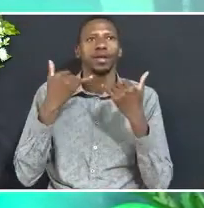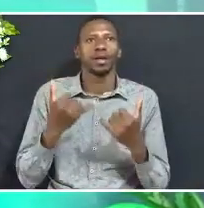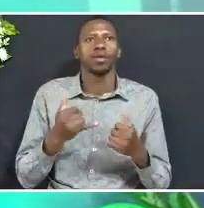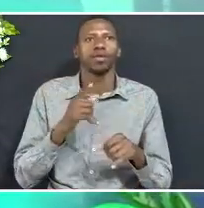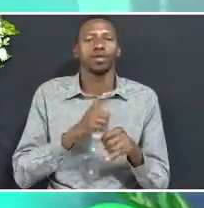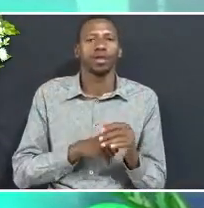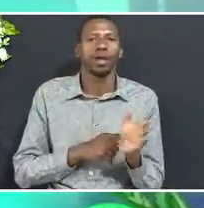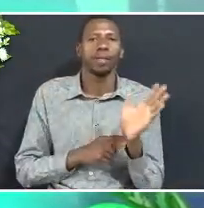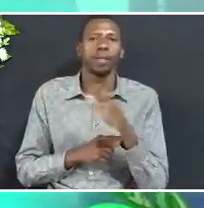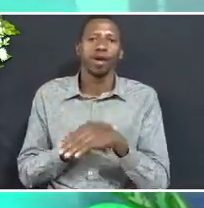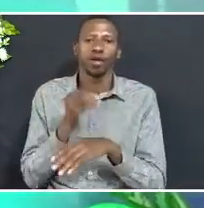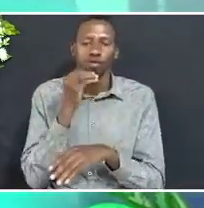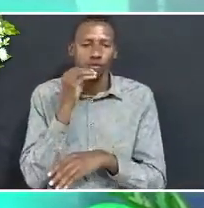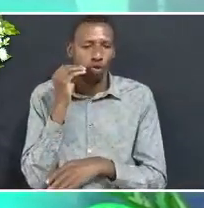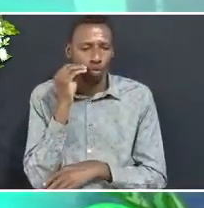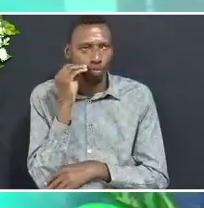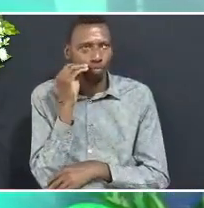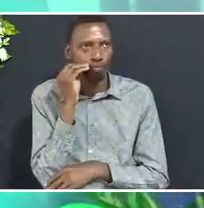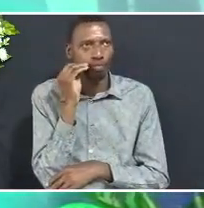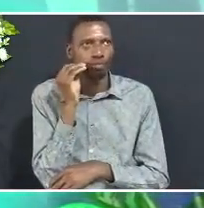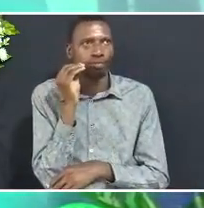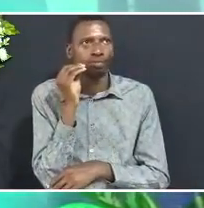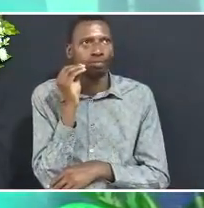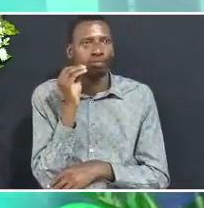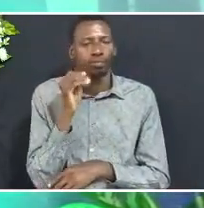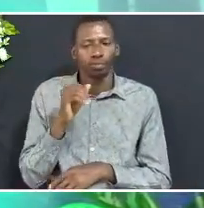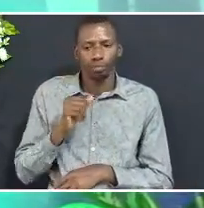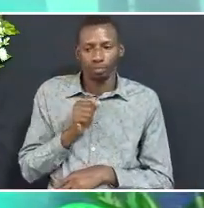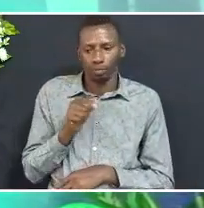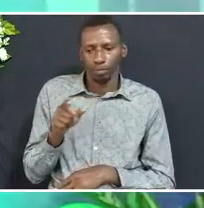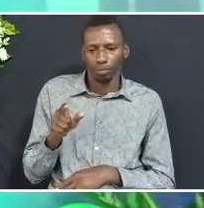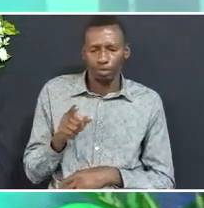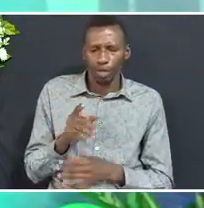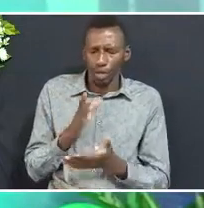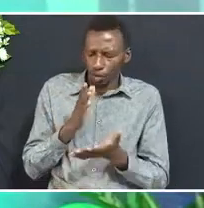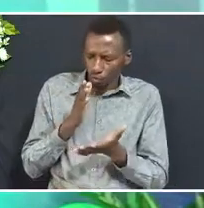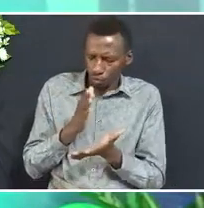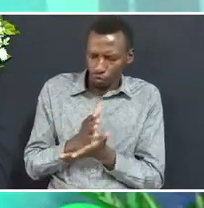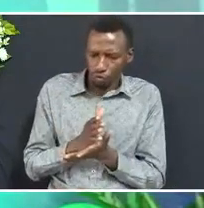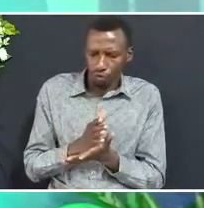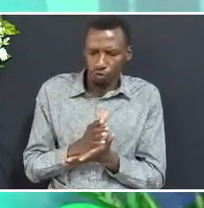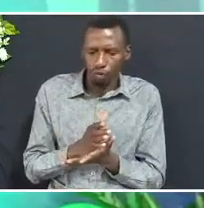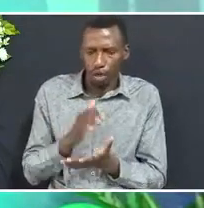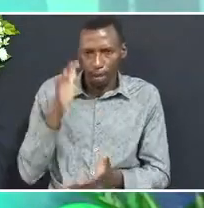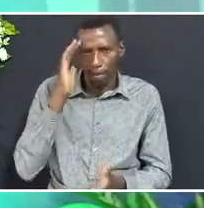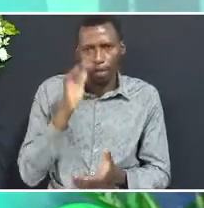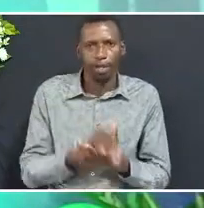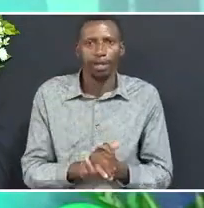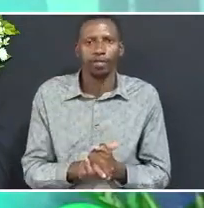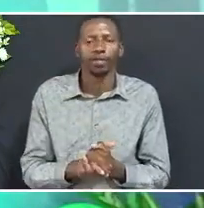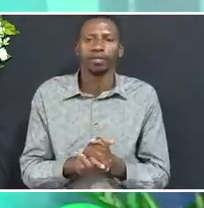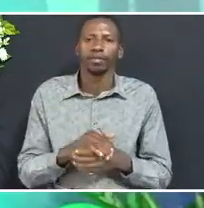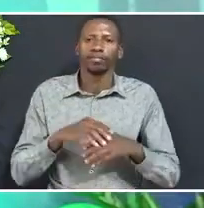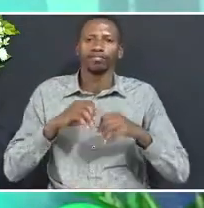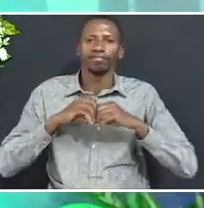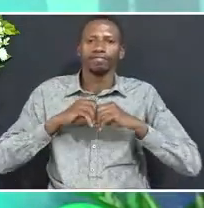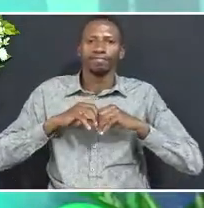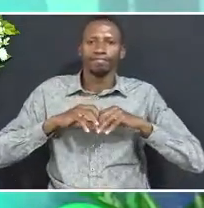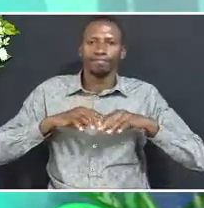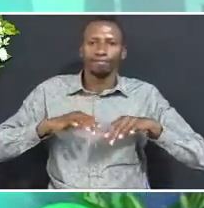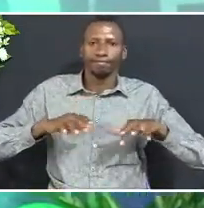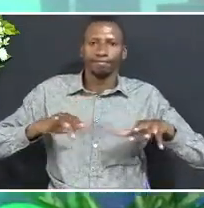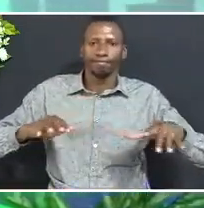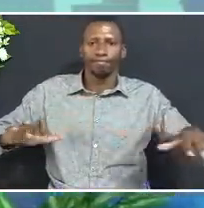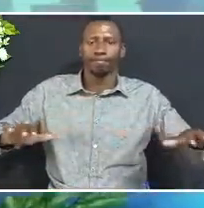home, she was convinced to tell the entire world at home